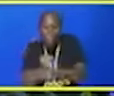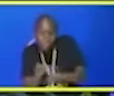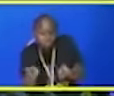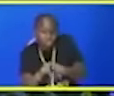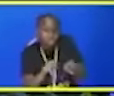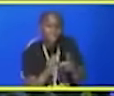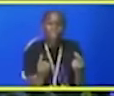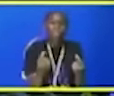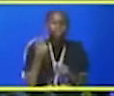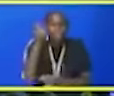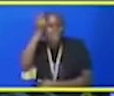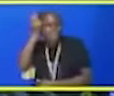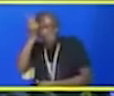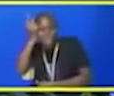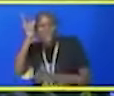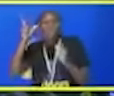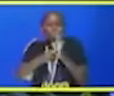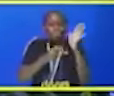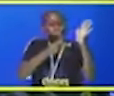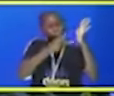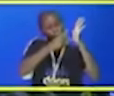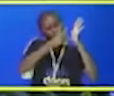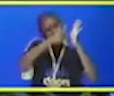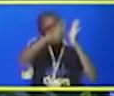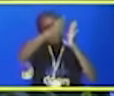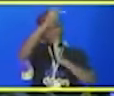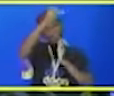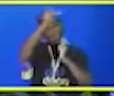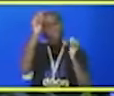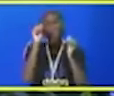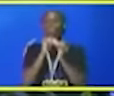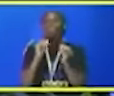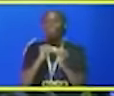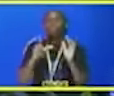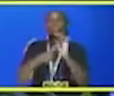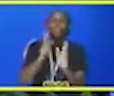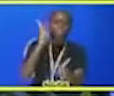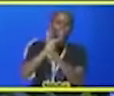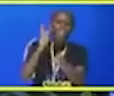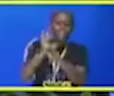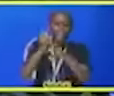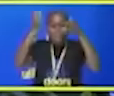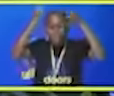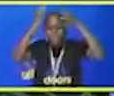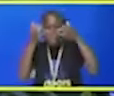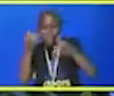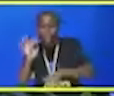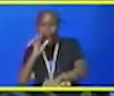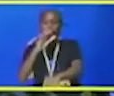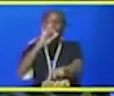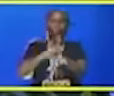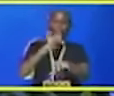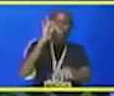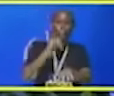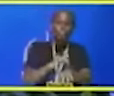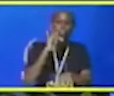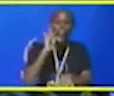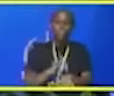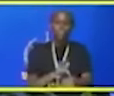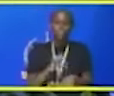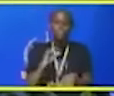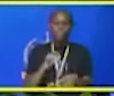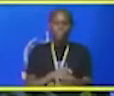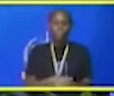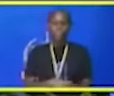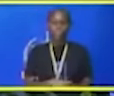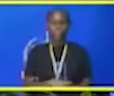shall promote you. She shall put a crown of glory upon your head when thou dost embrace her. Wisdom speaking says, by